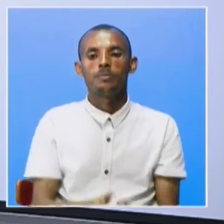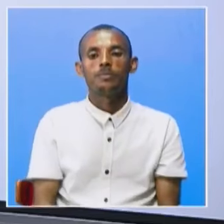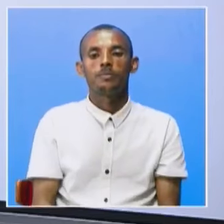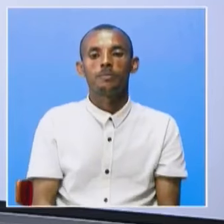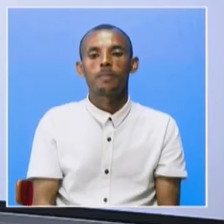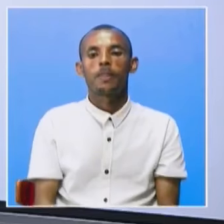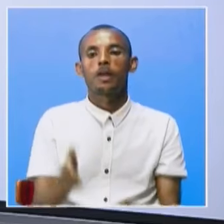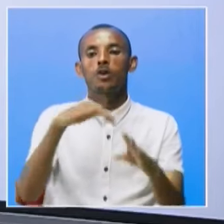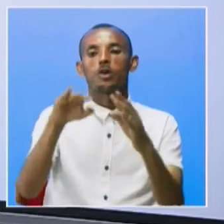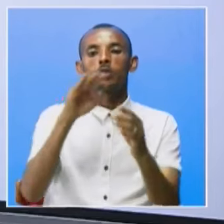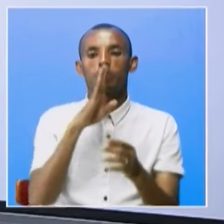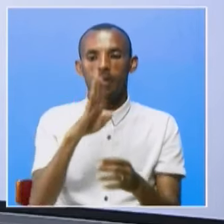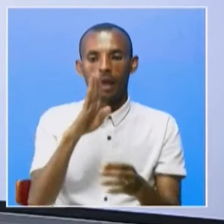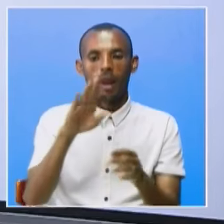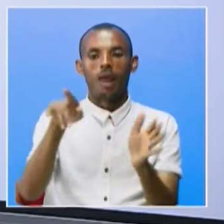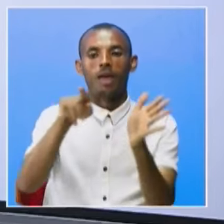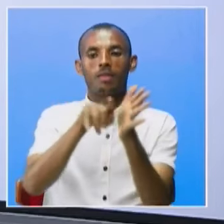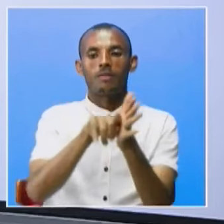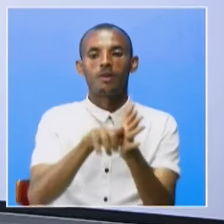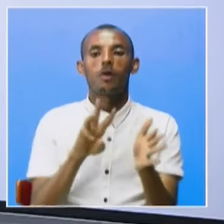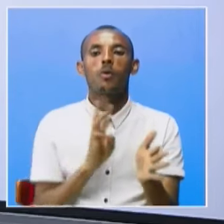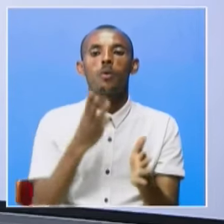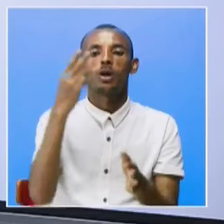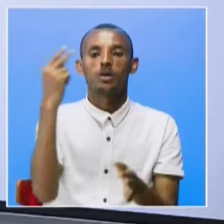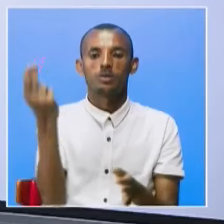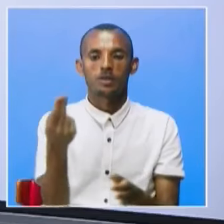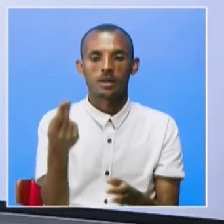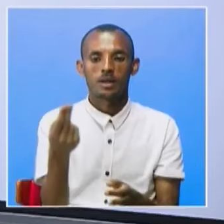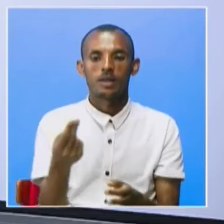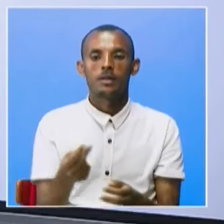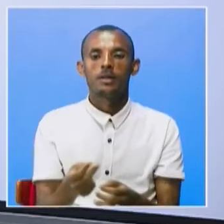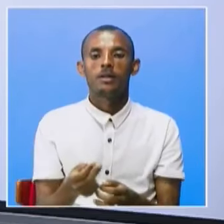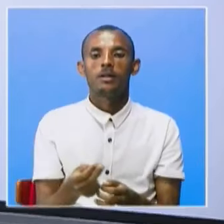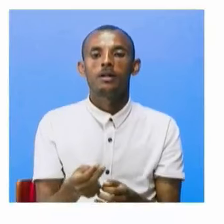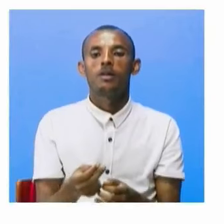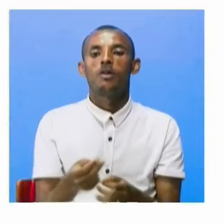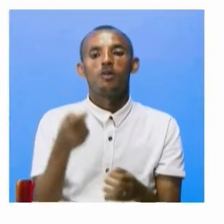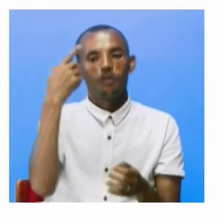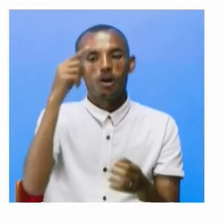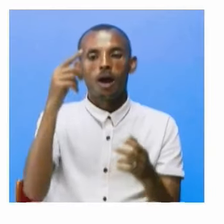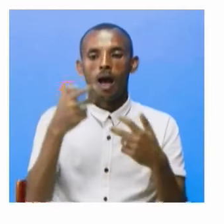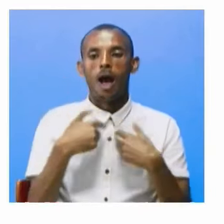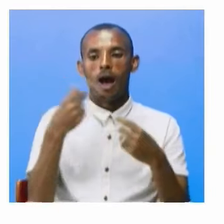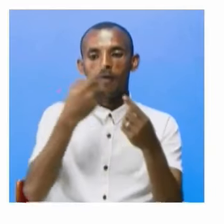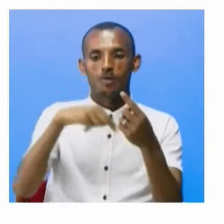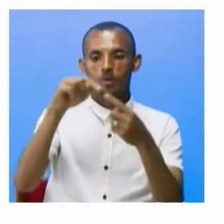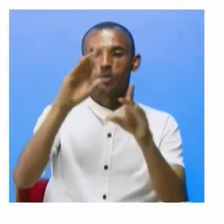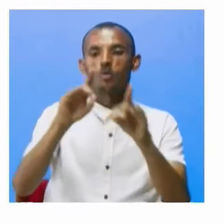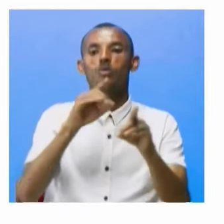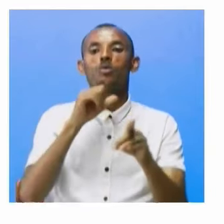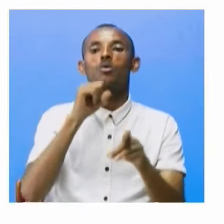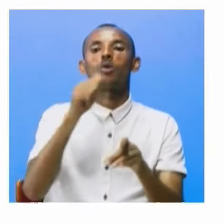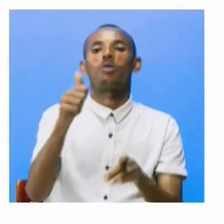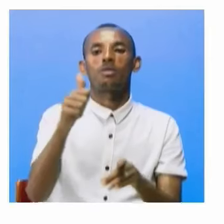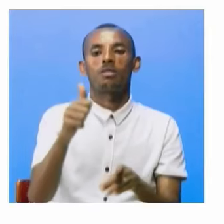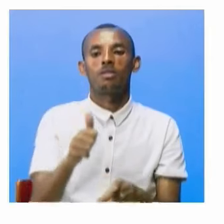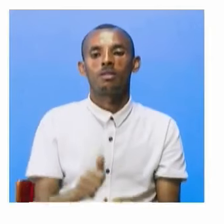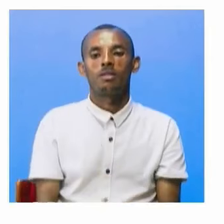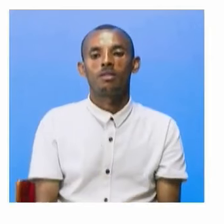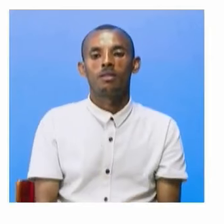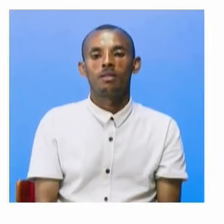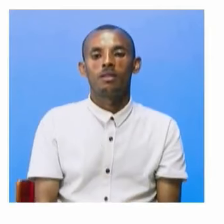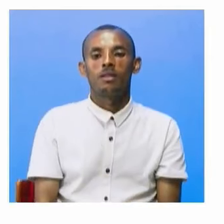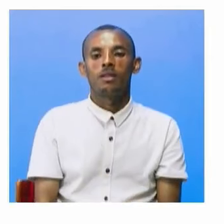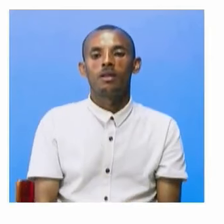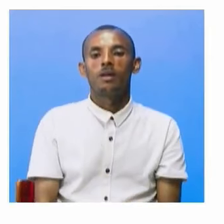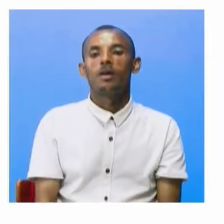In order to be negative, we were using, yeah, for have to, do not,